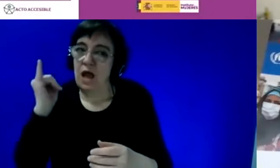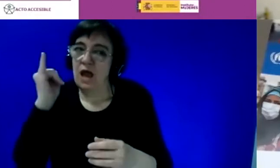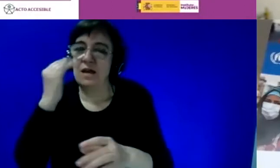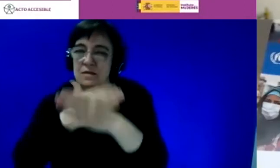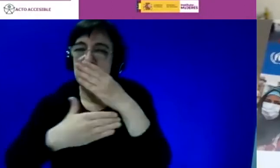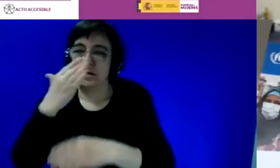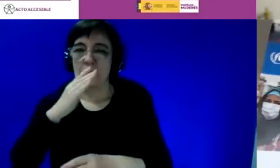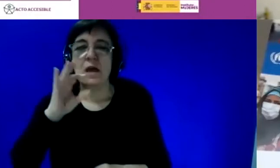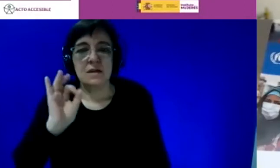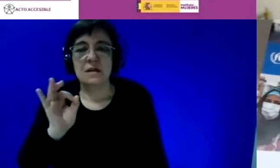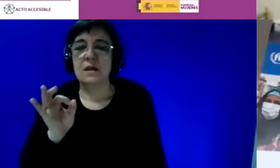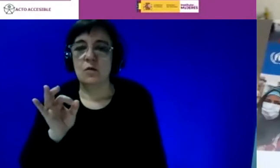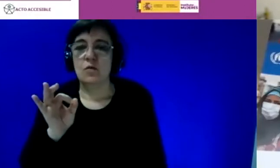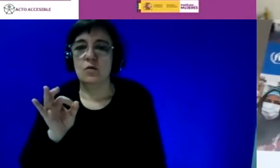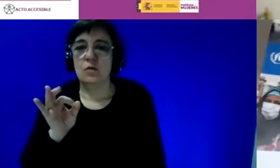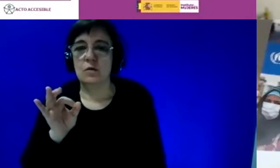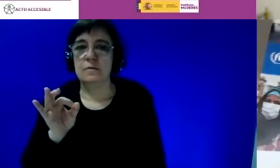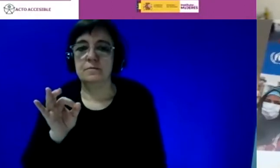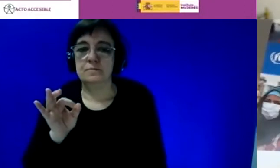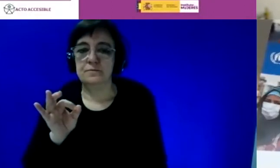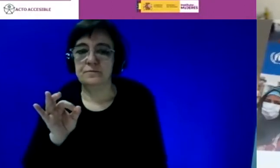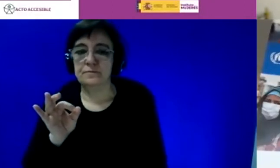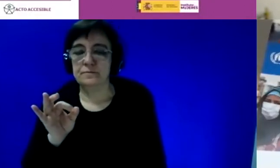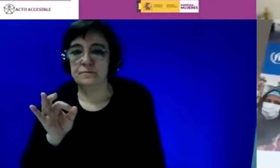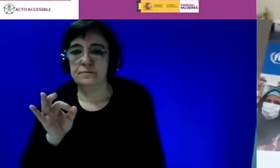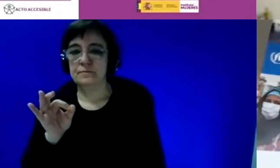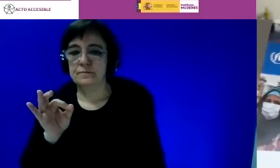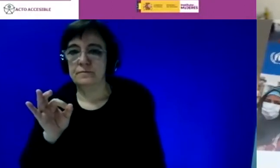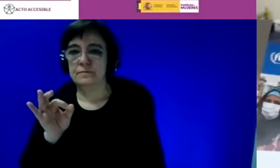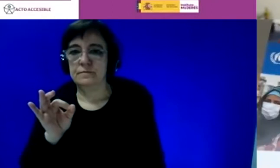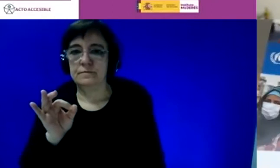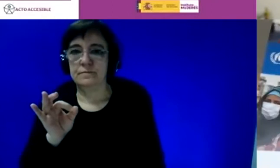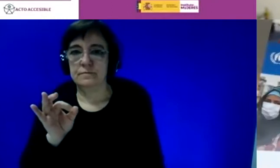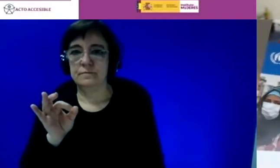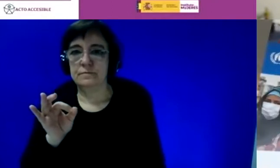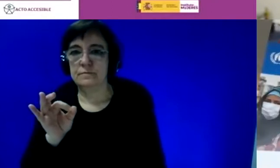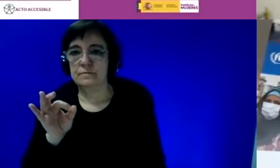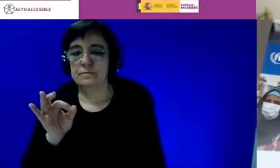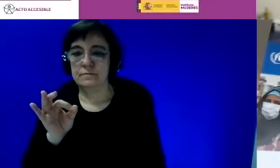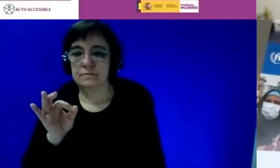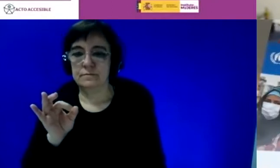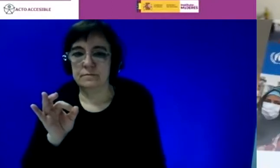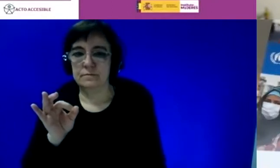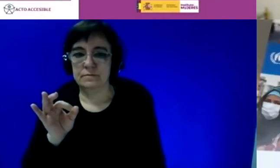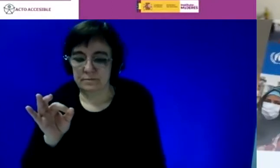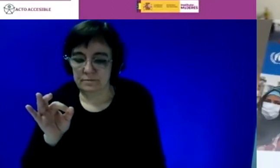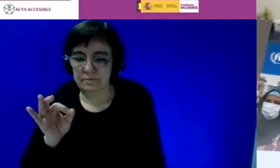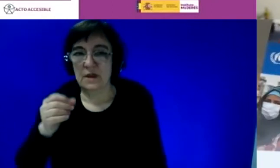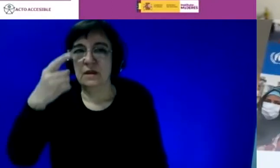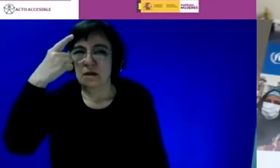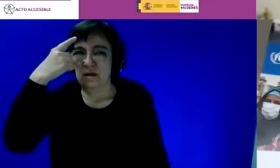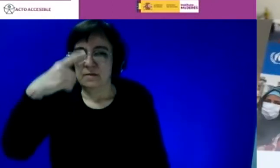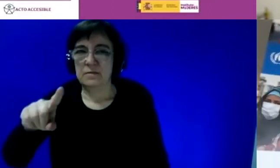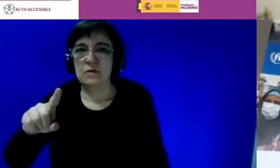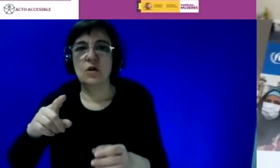not absolutely concrete data, but something in the range of 19% of the cases